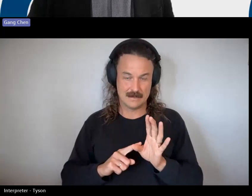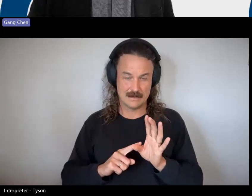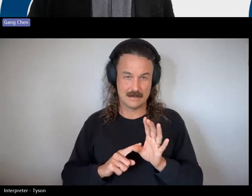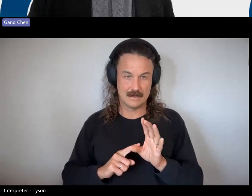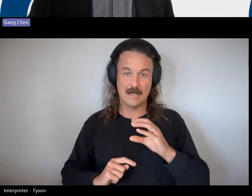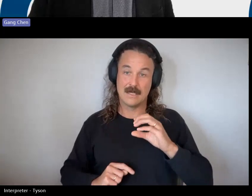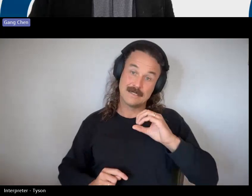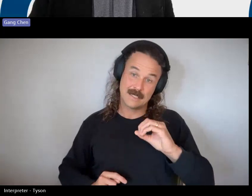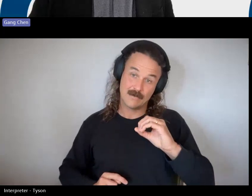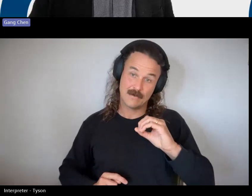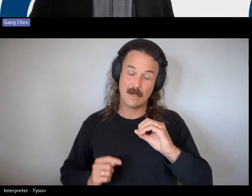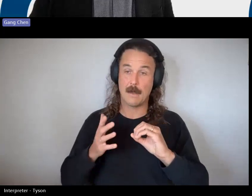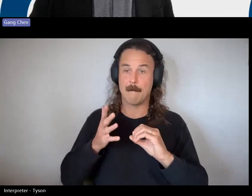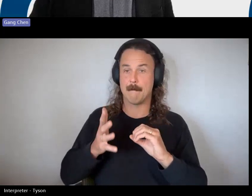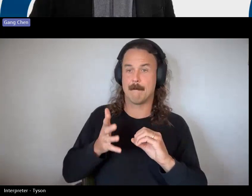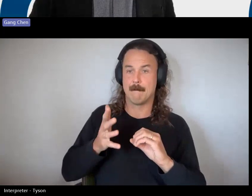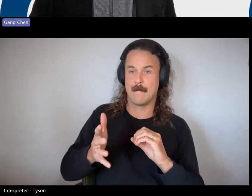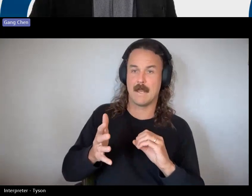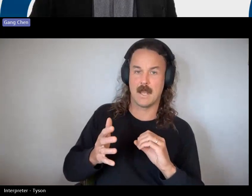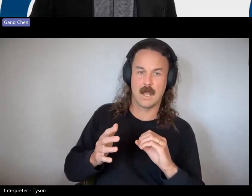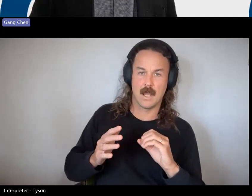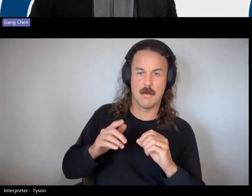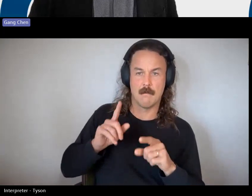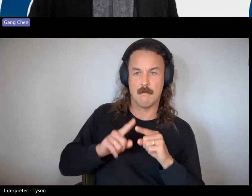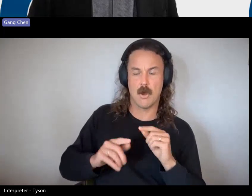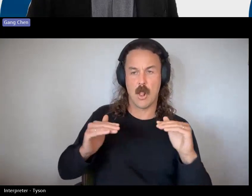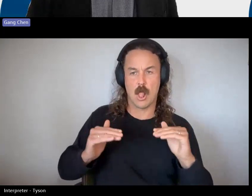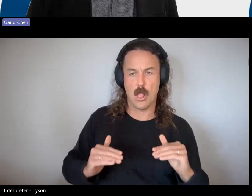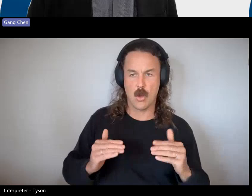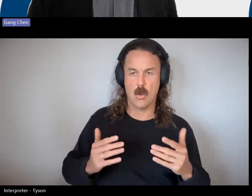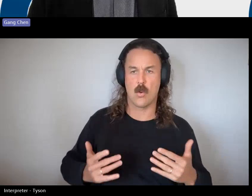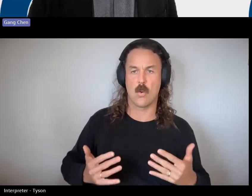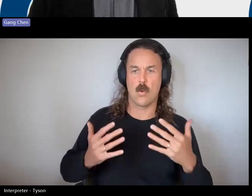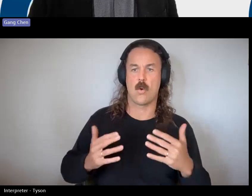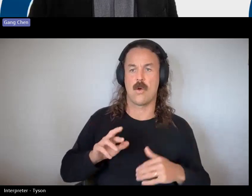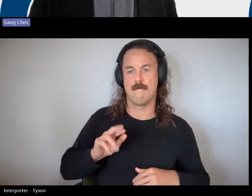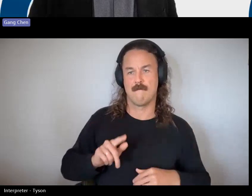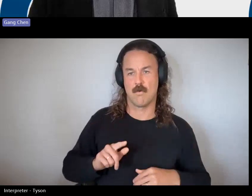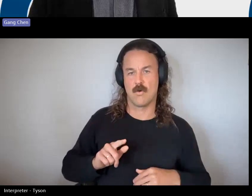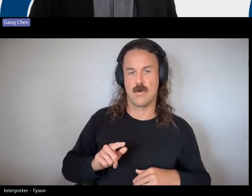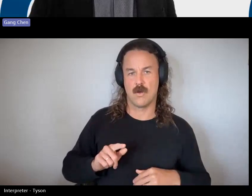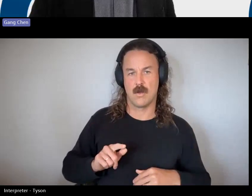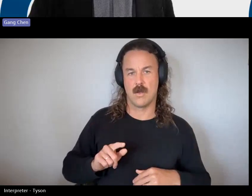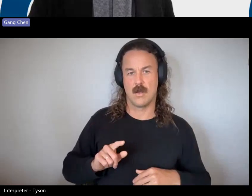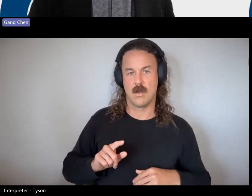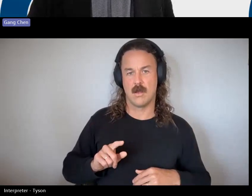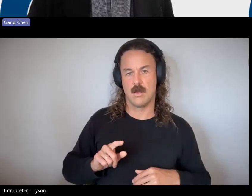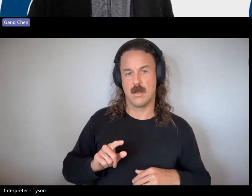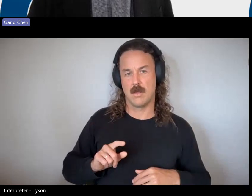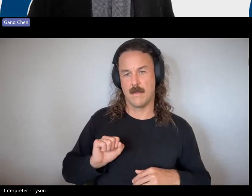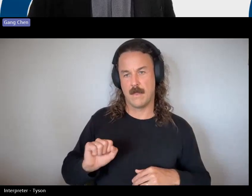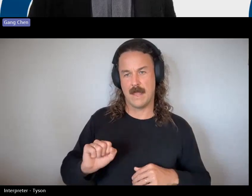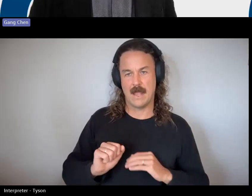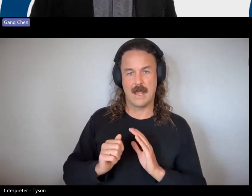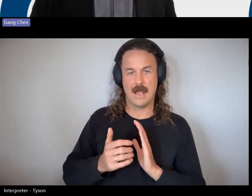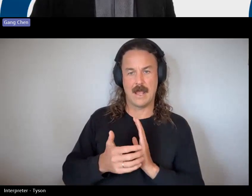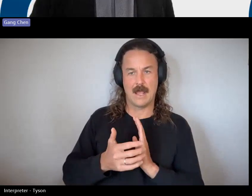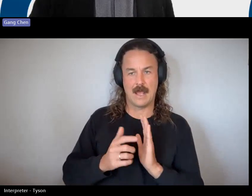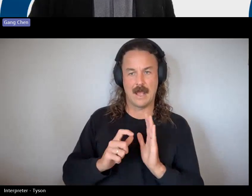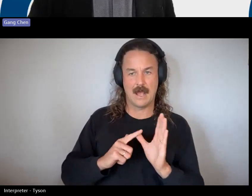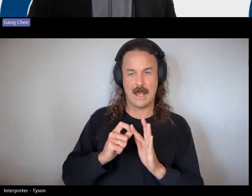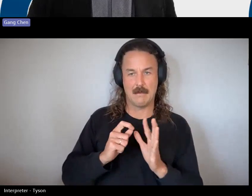capability well-being. That's not necessarily the same as what we typically use in the cost utility